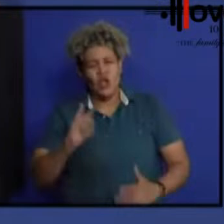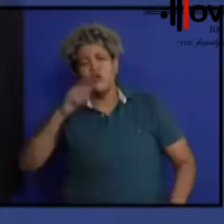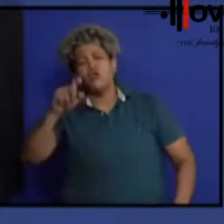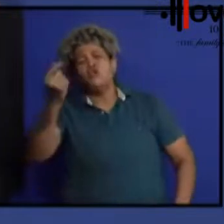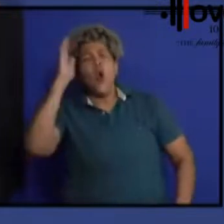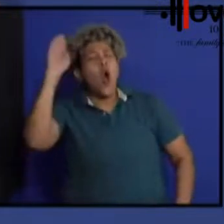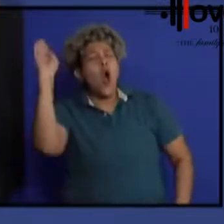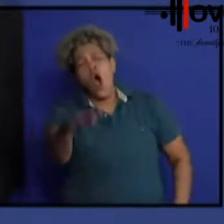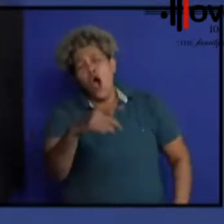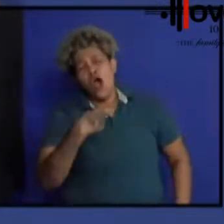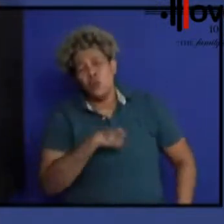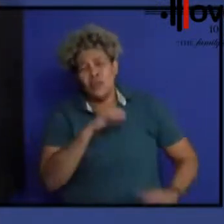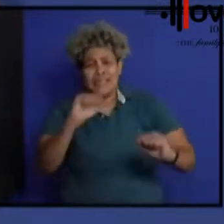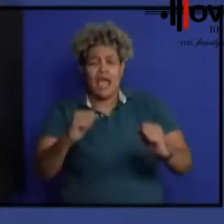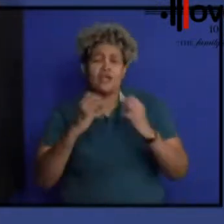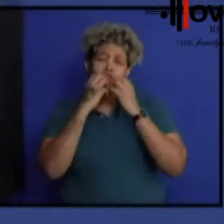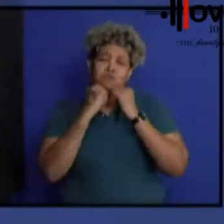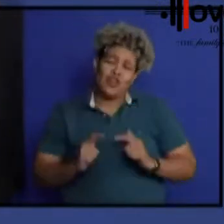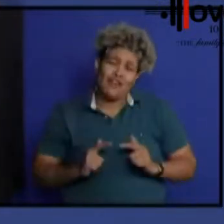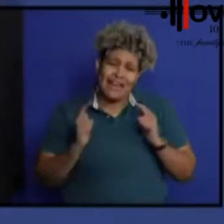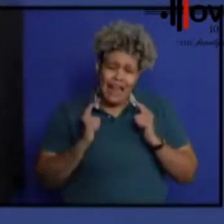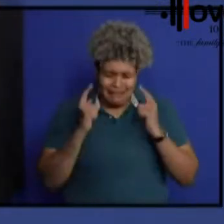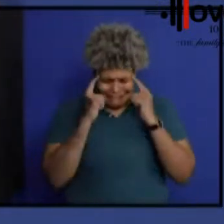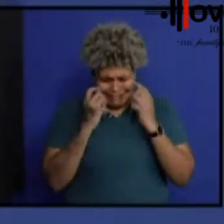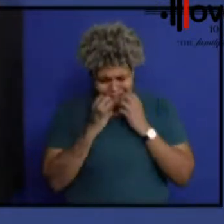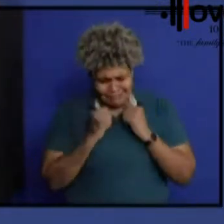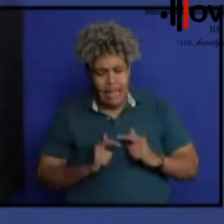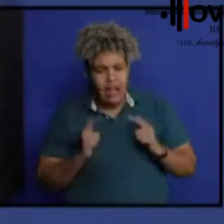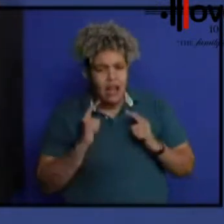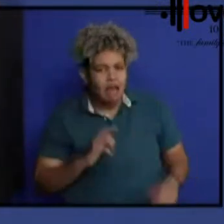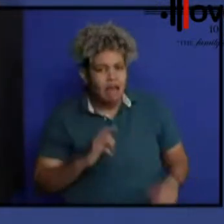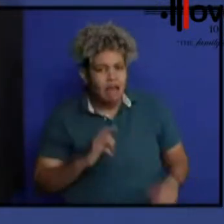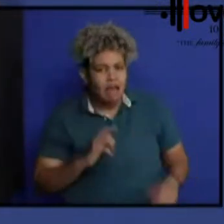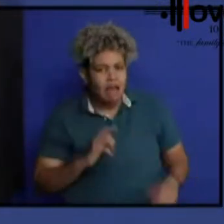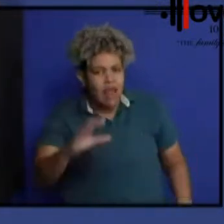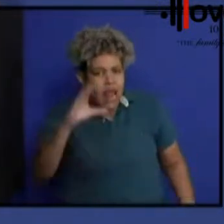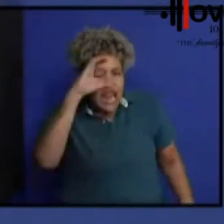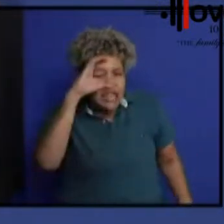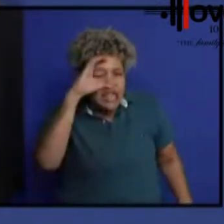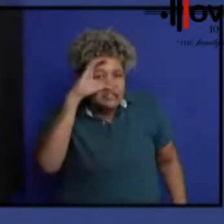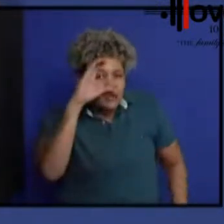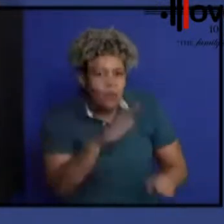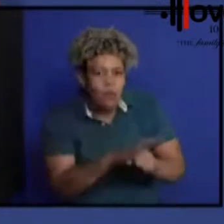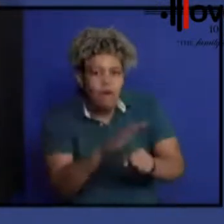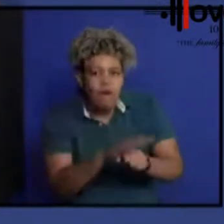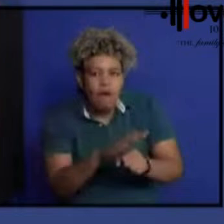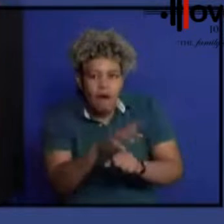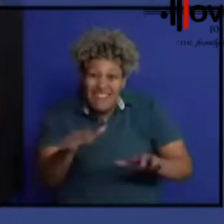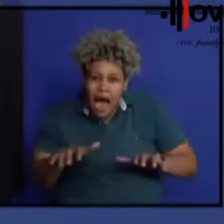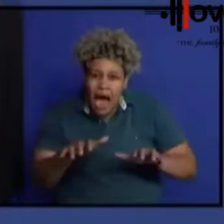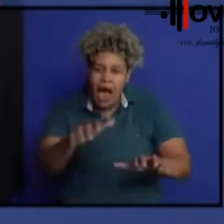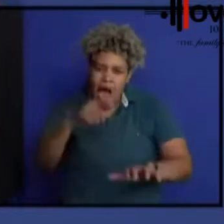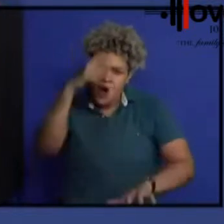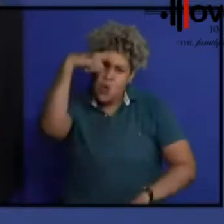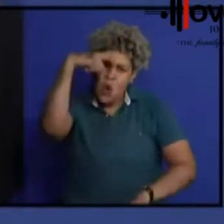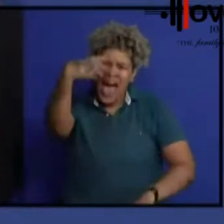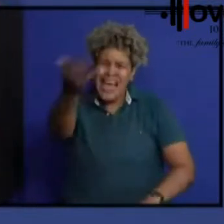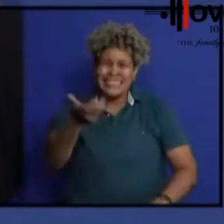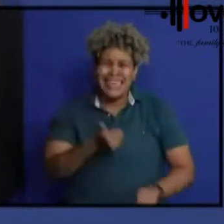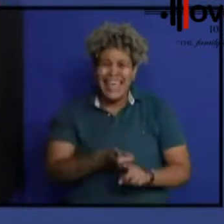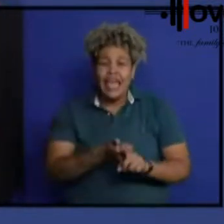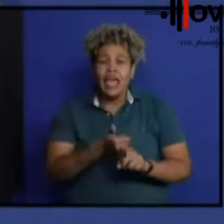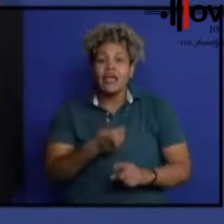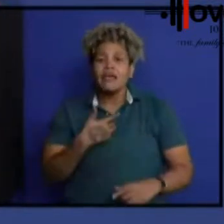all we can to preserve life. Listen to the warnings. Act wisely. Put away